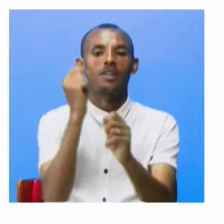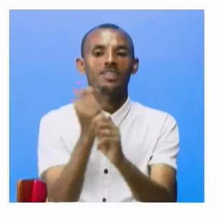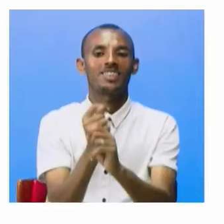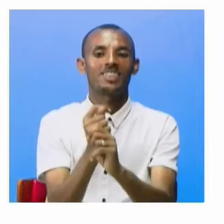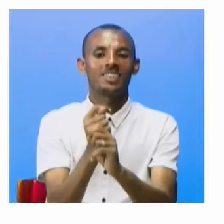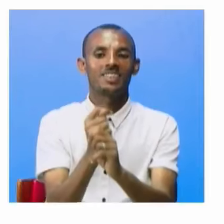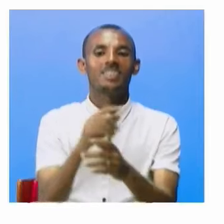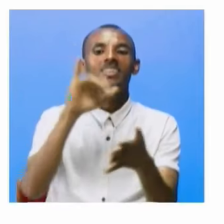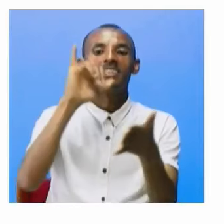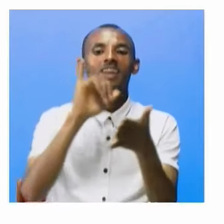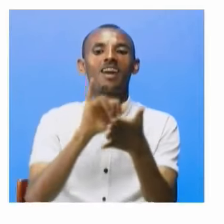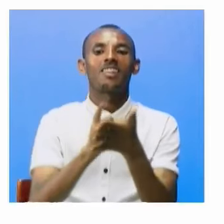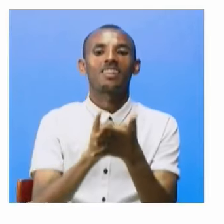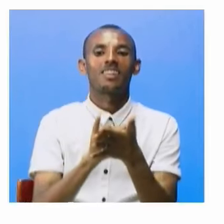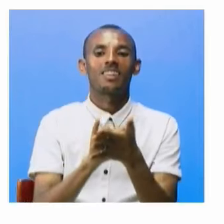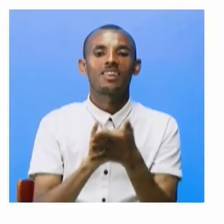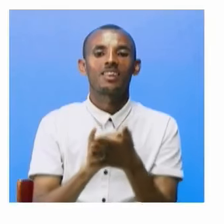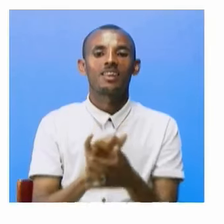that